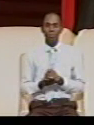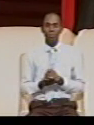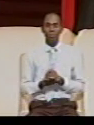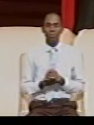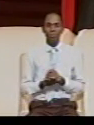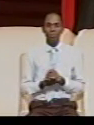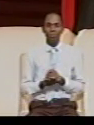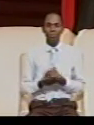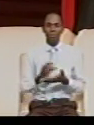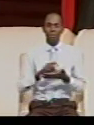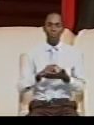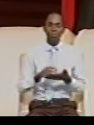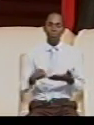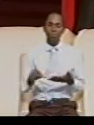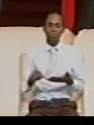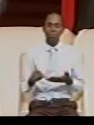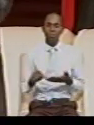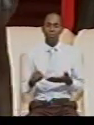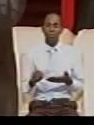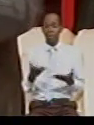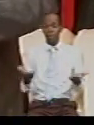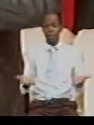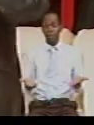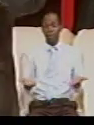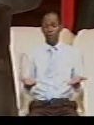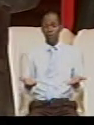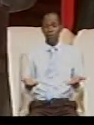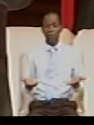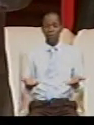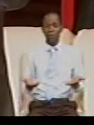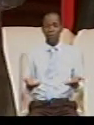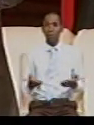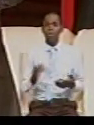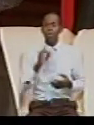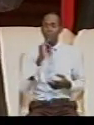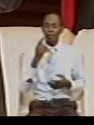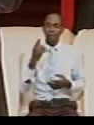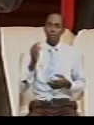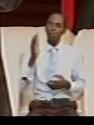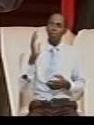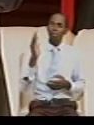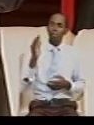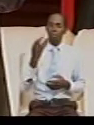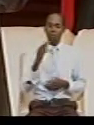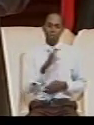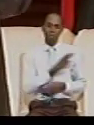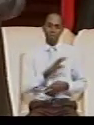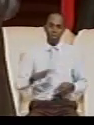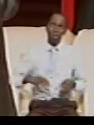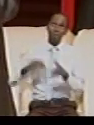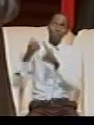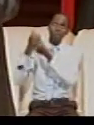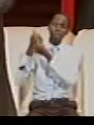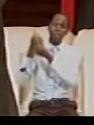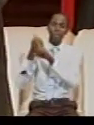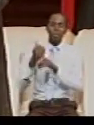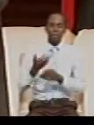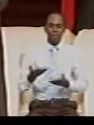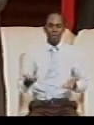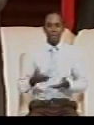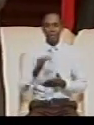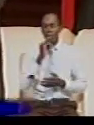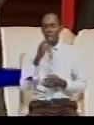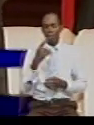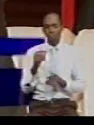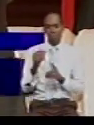chapter 11. Here is the testimony of Christ himself. And here is the statement